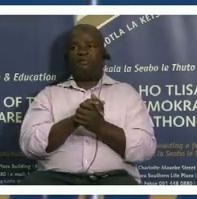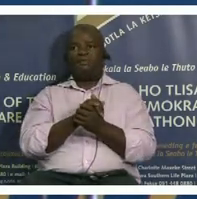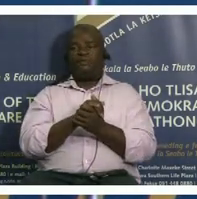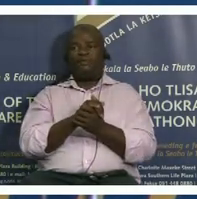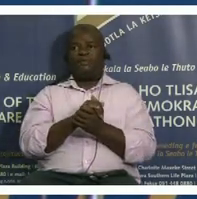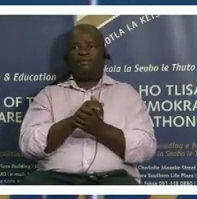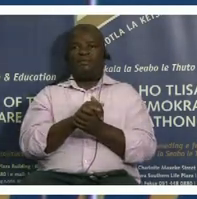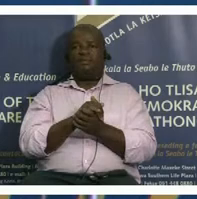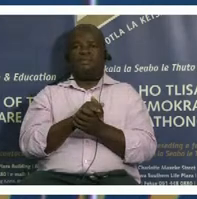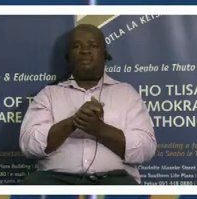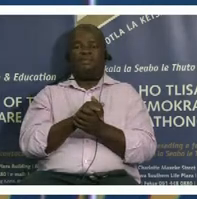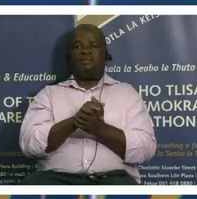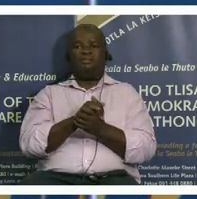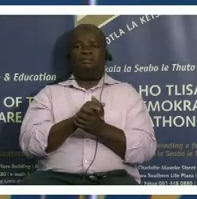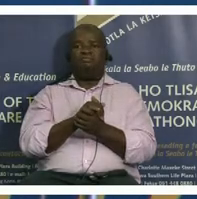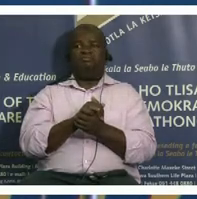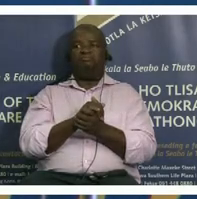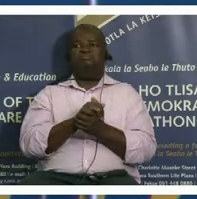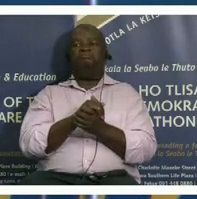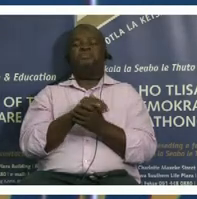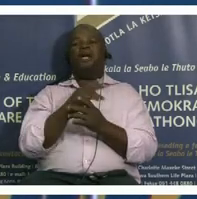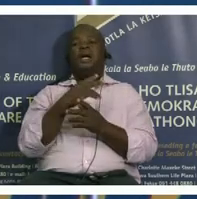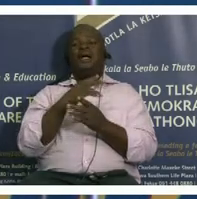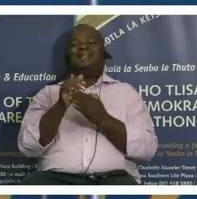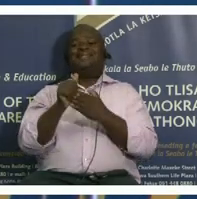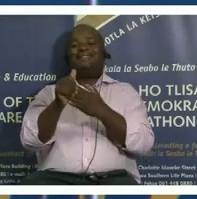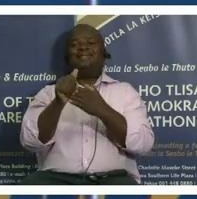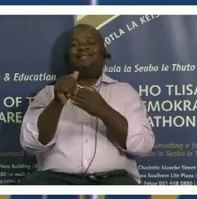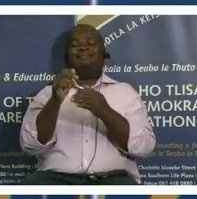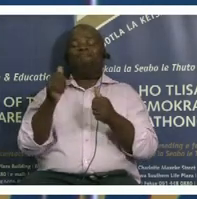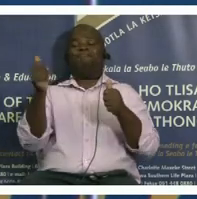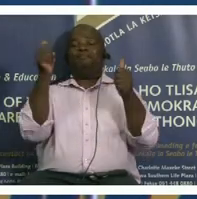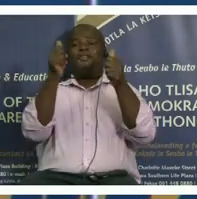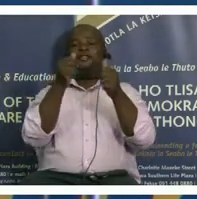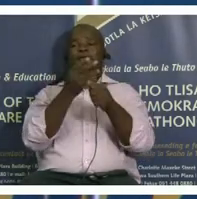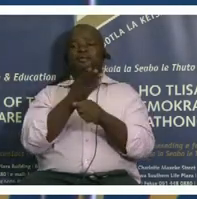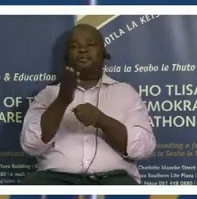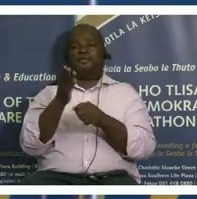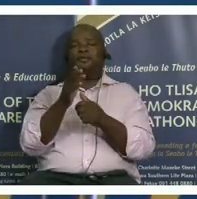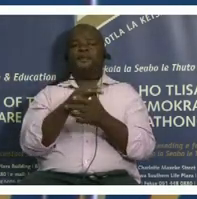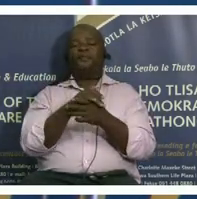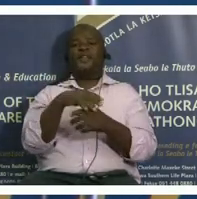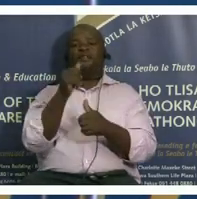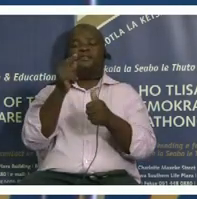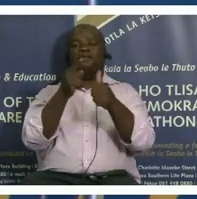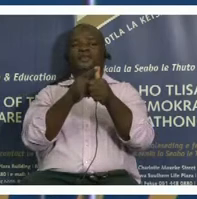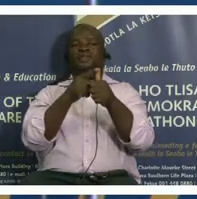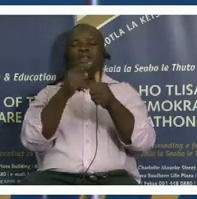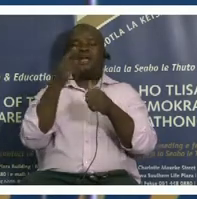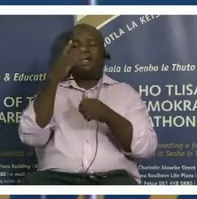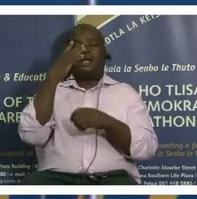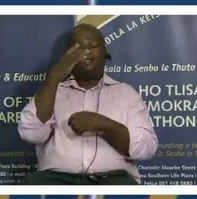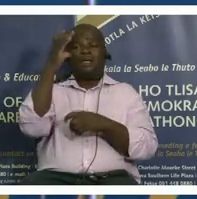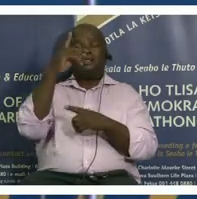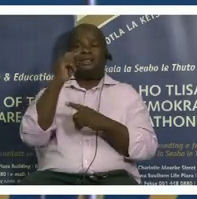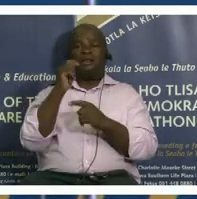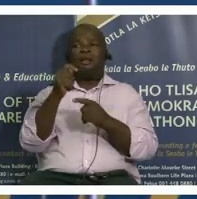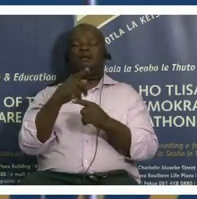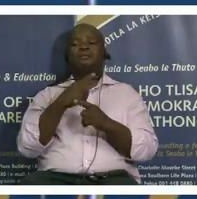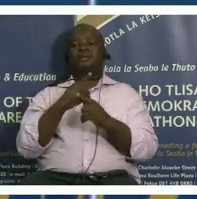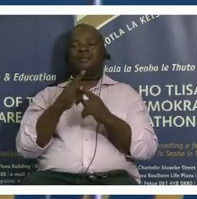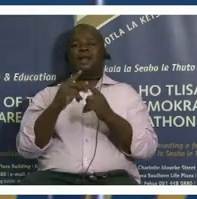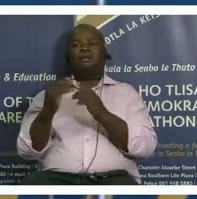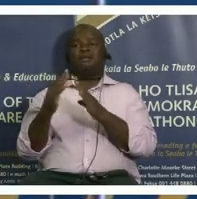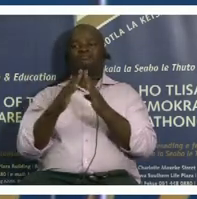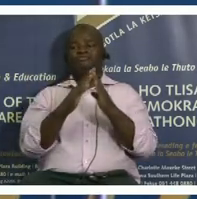I also acknowledge the leadership of traditional House of Traditional Leaders,